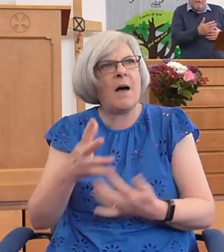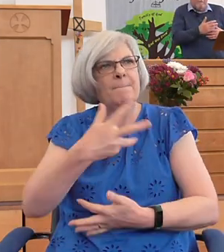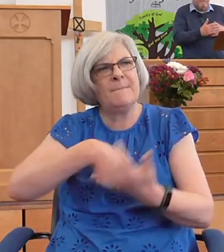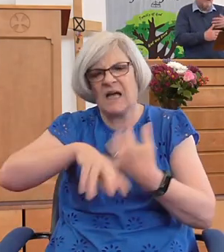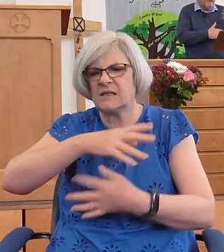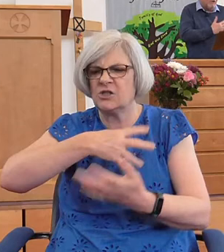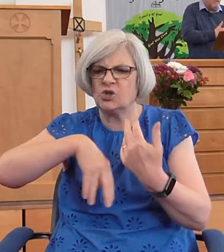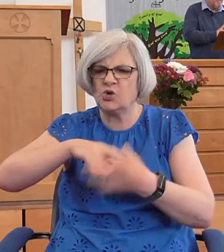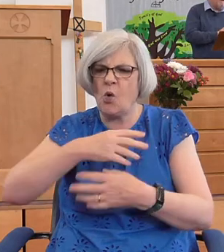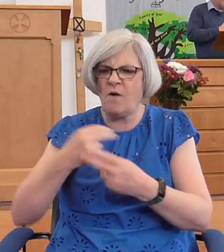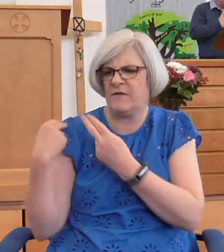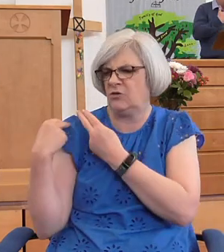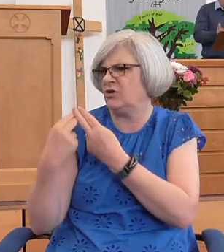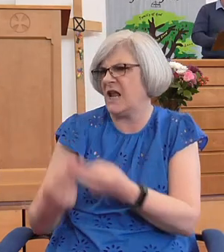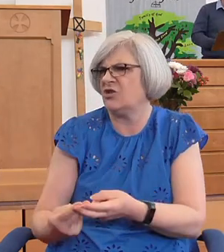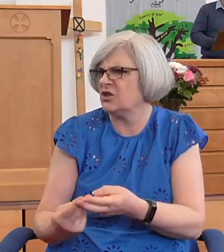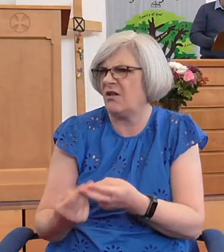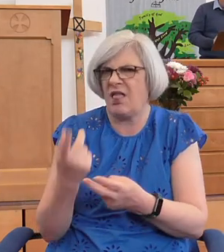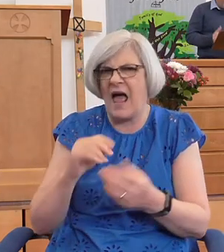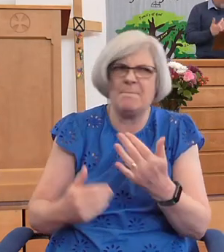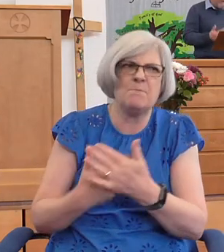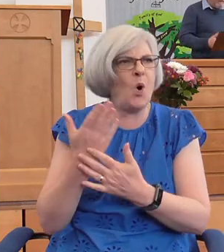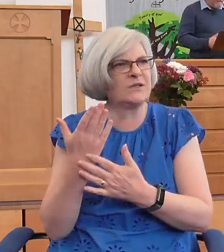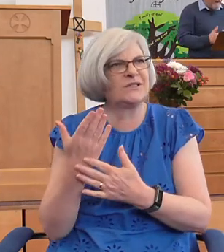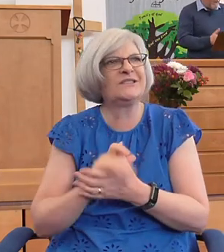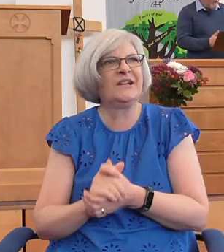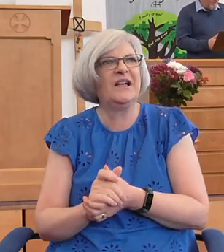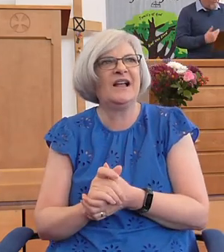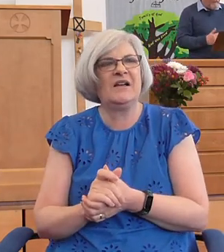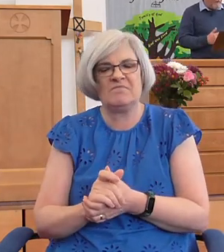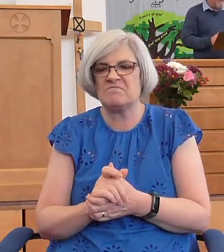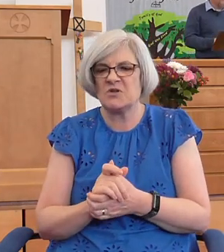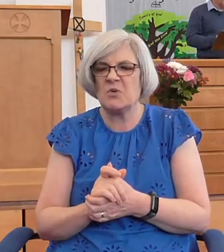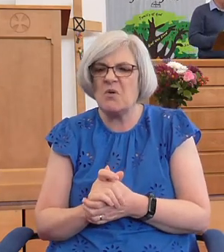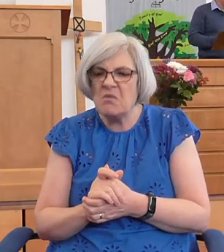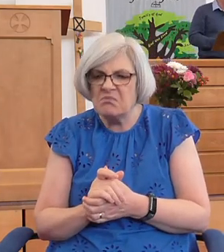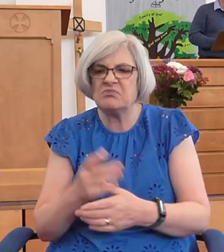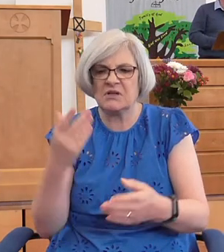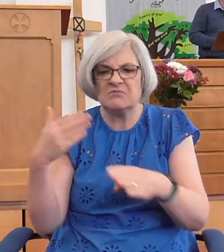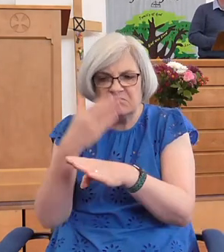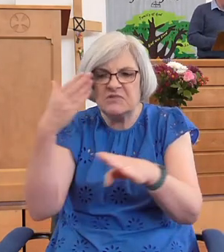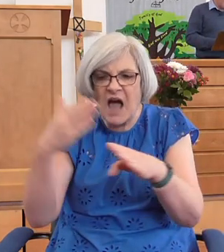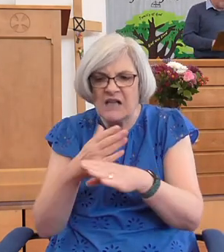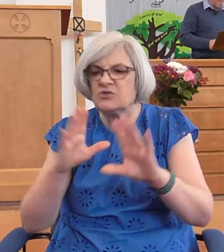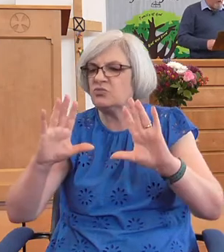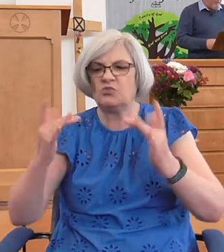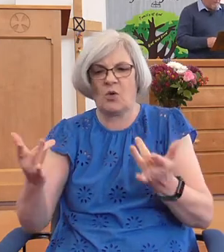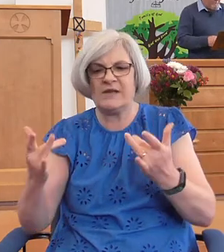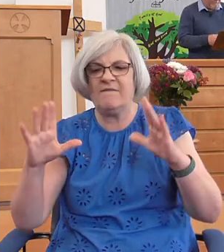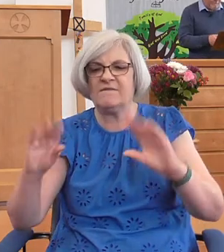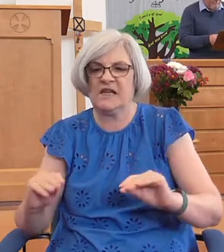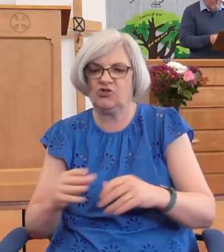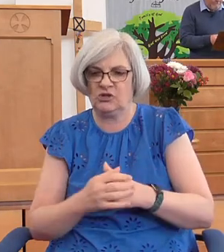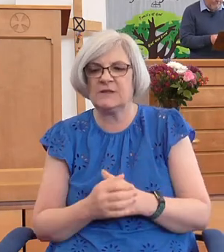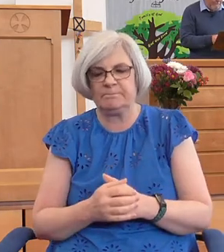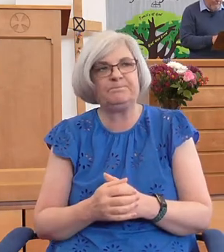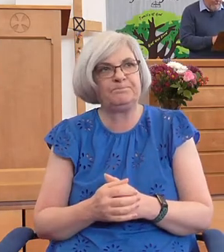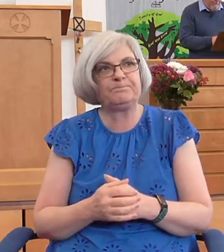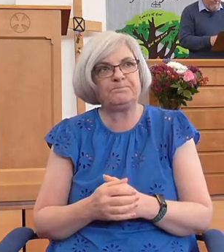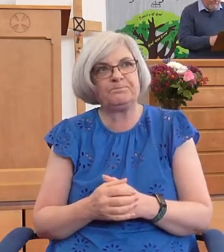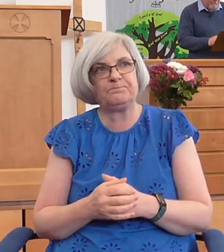the traditional and the modern. Facing a task unfinished, we go to all the world.